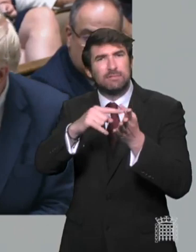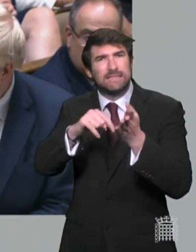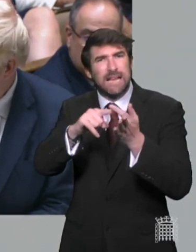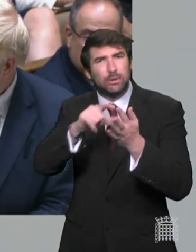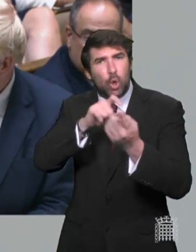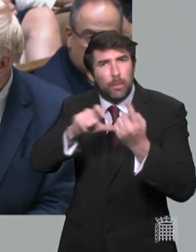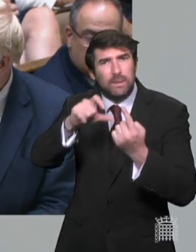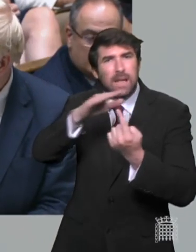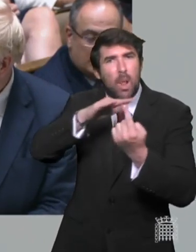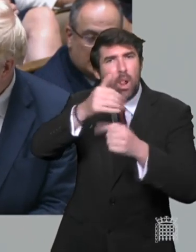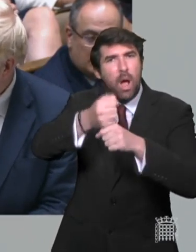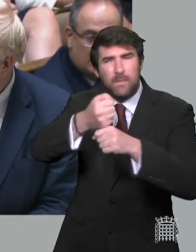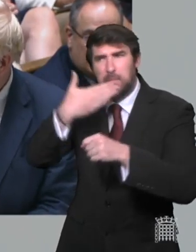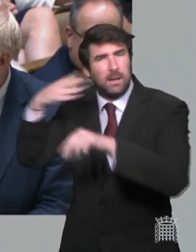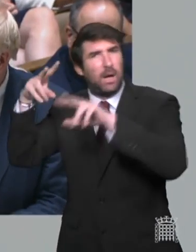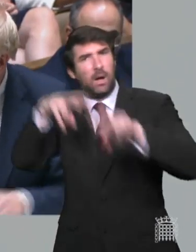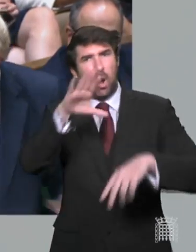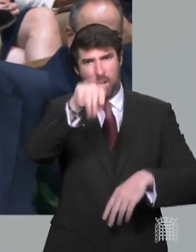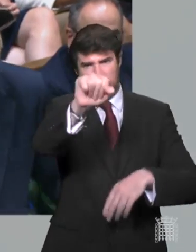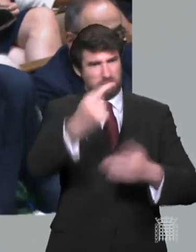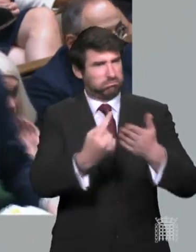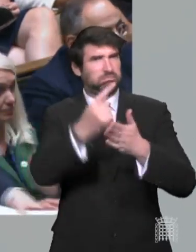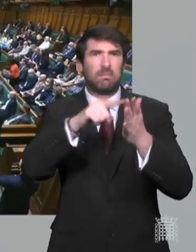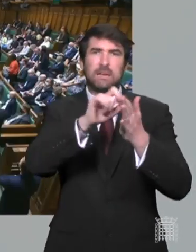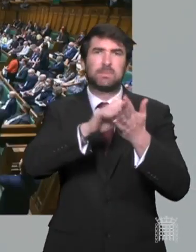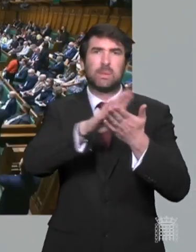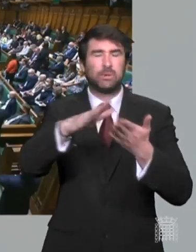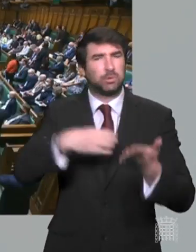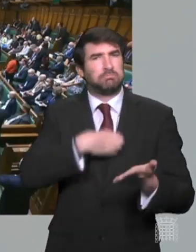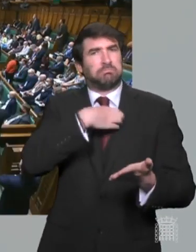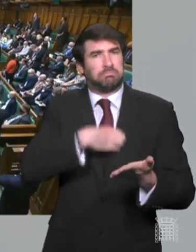Government to take up the matter directly.